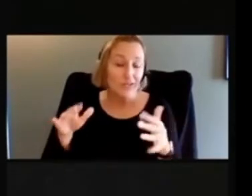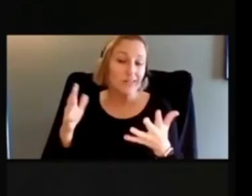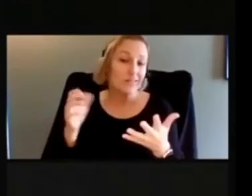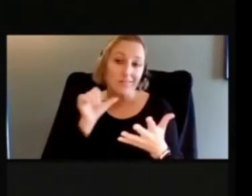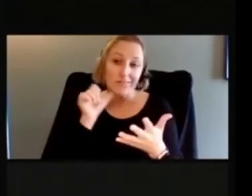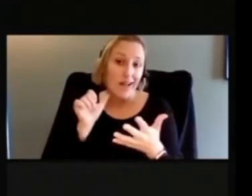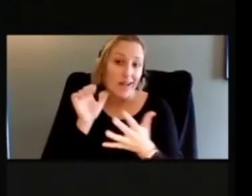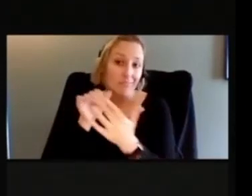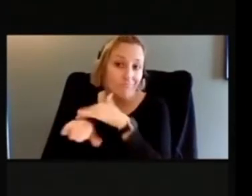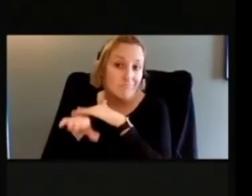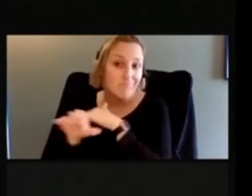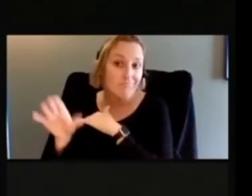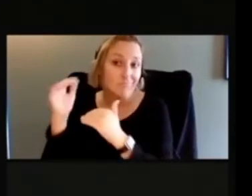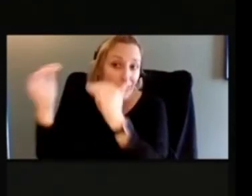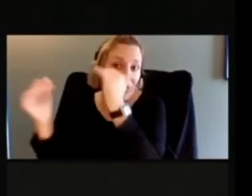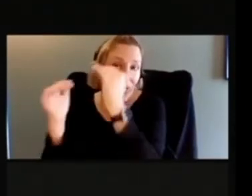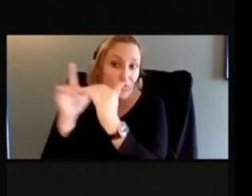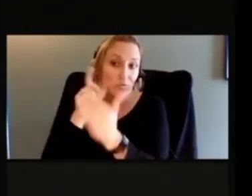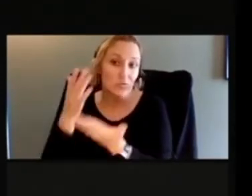please.